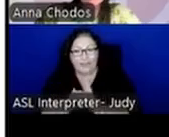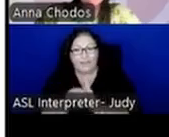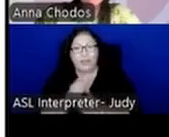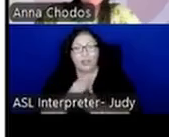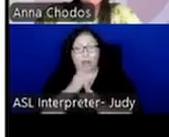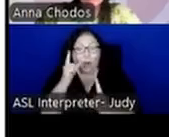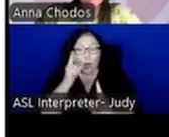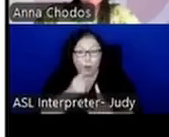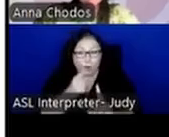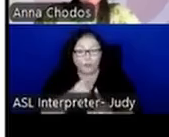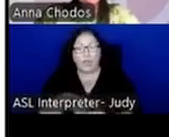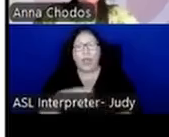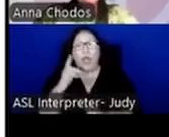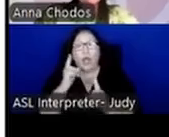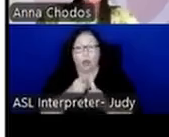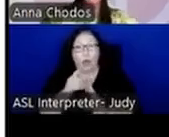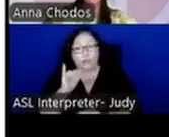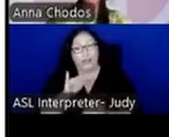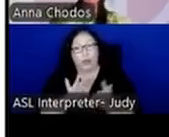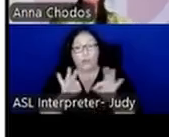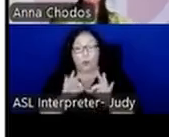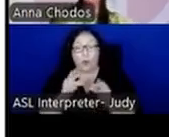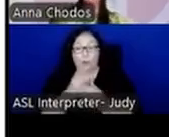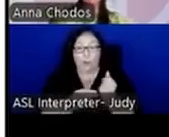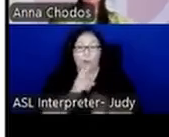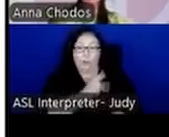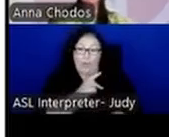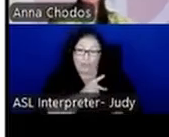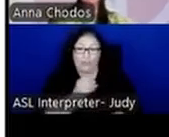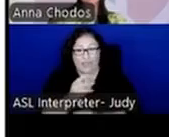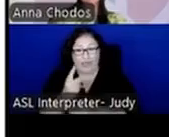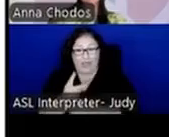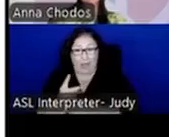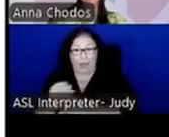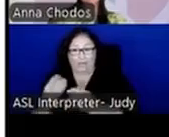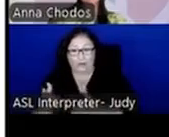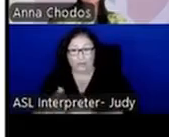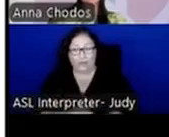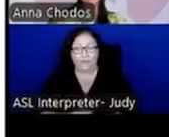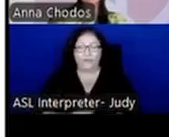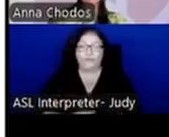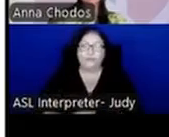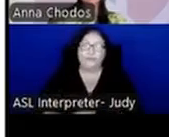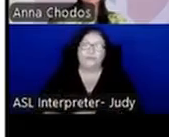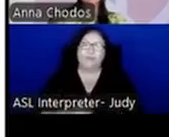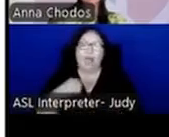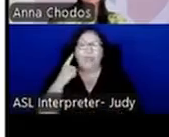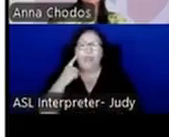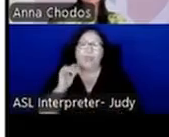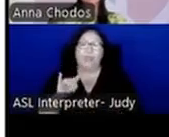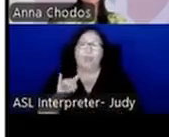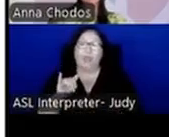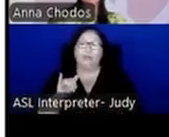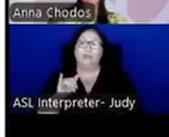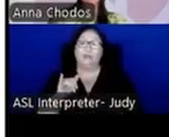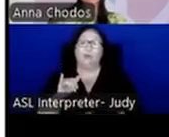both patients and caregivers. I think that organizations could consider developing